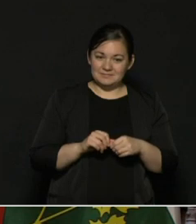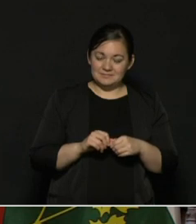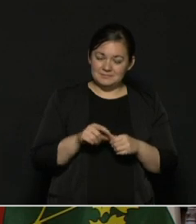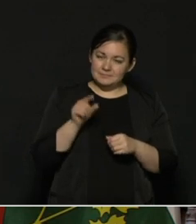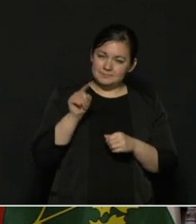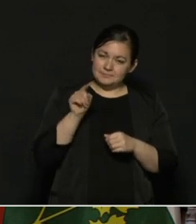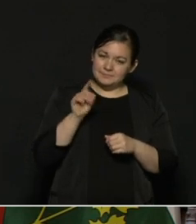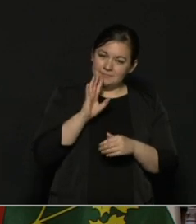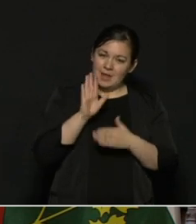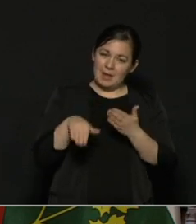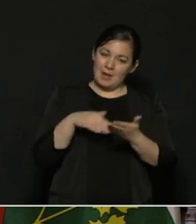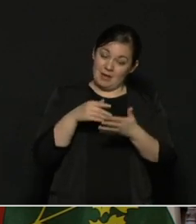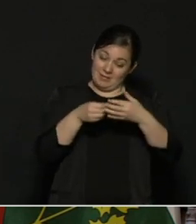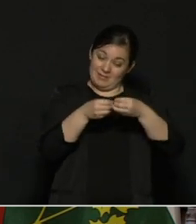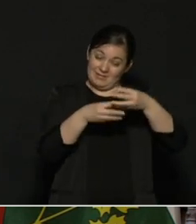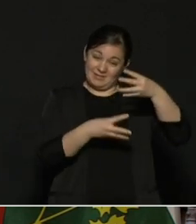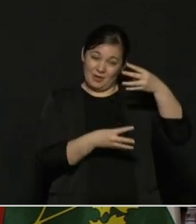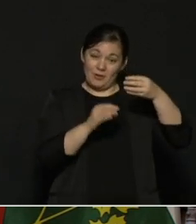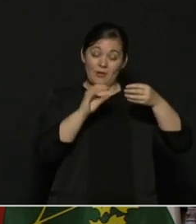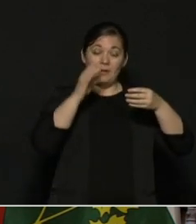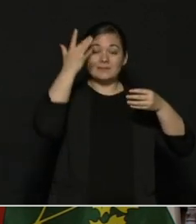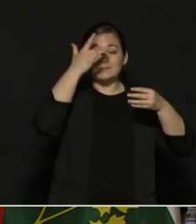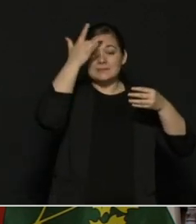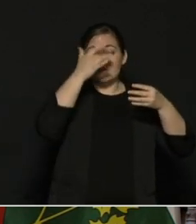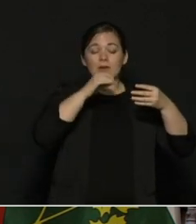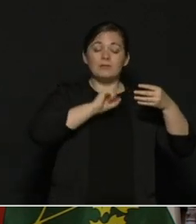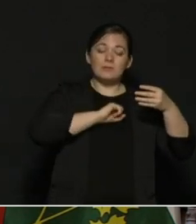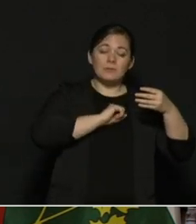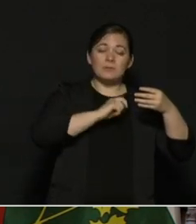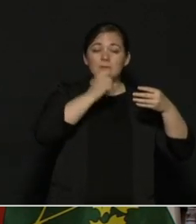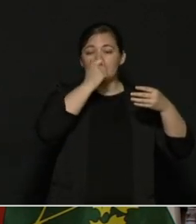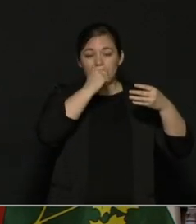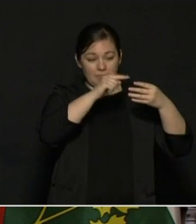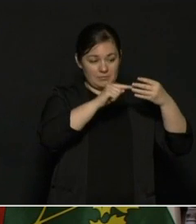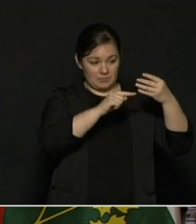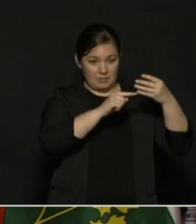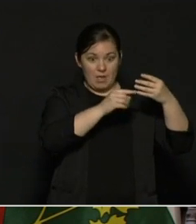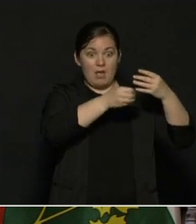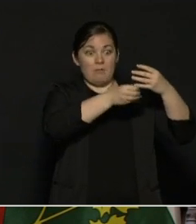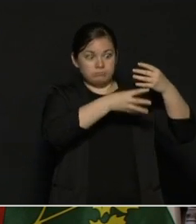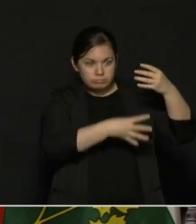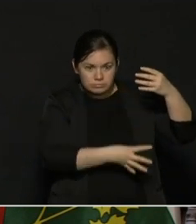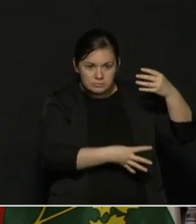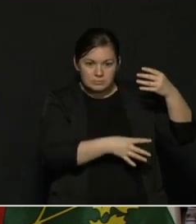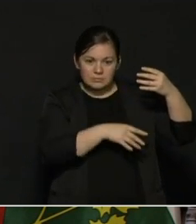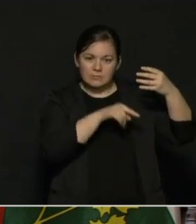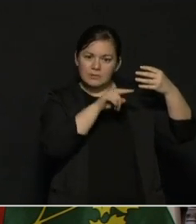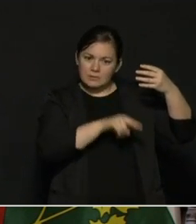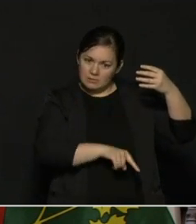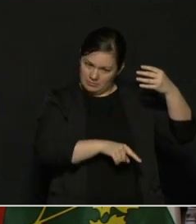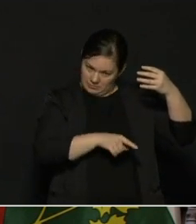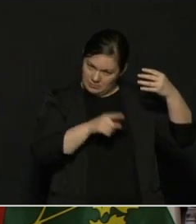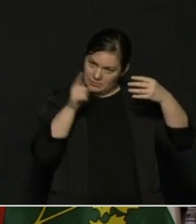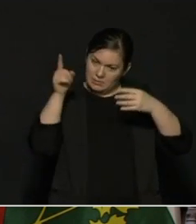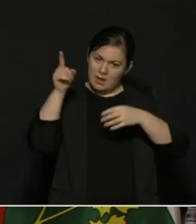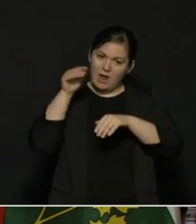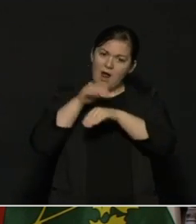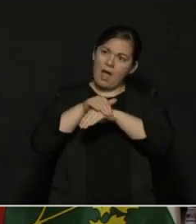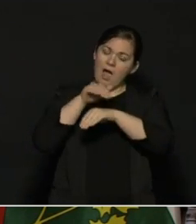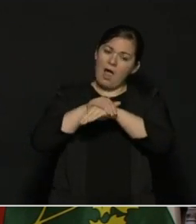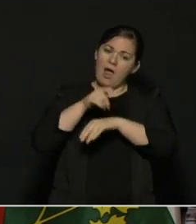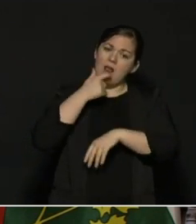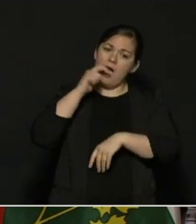United Kingdom, clinicians kind of released a memo to keep an eye out for this COVID-toe in